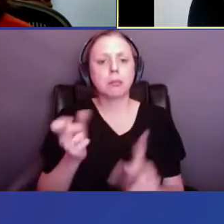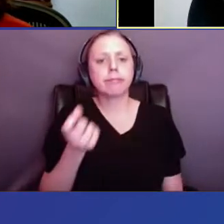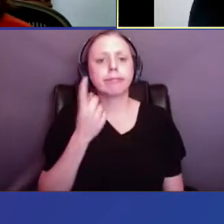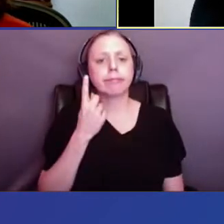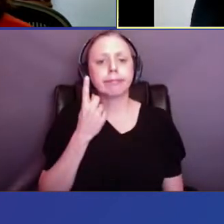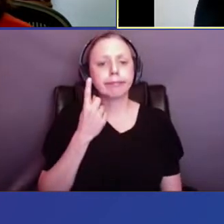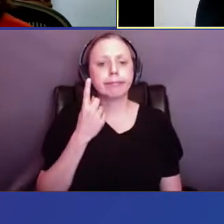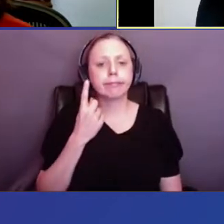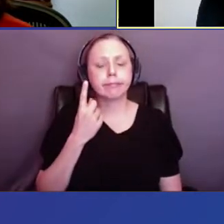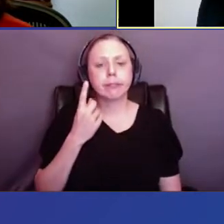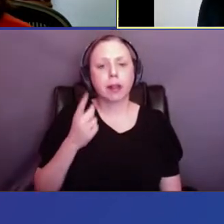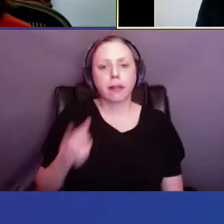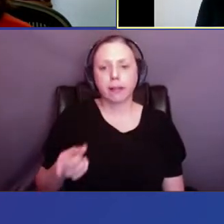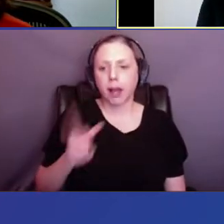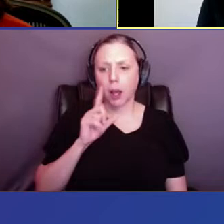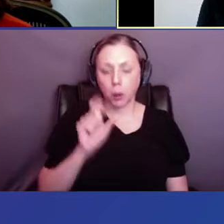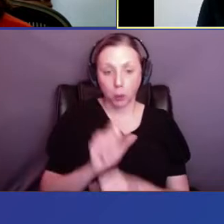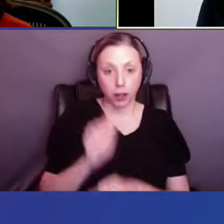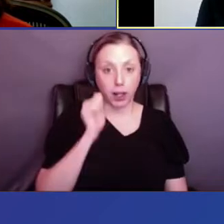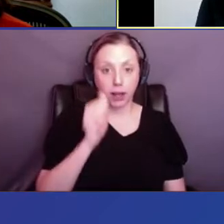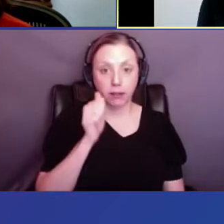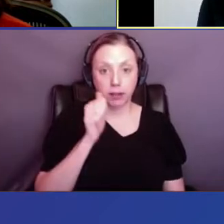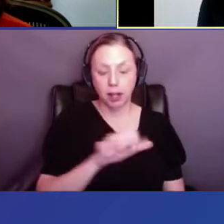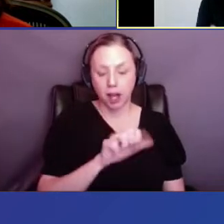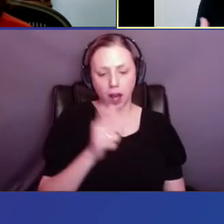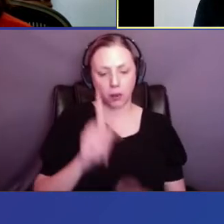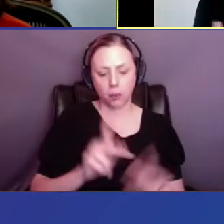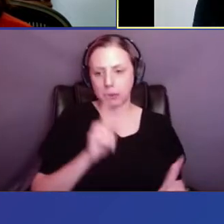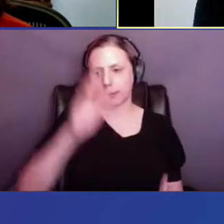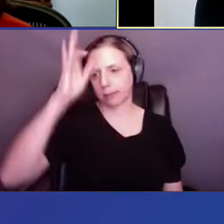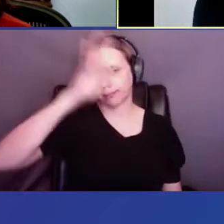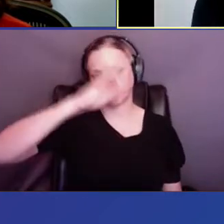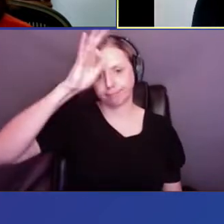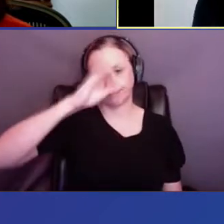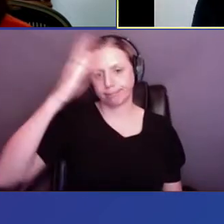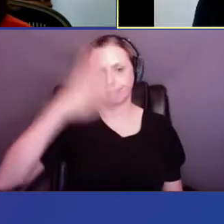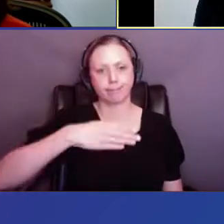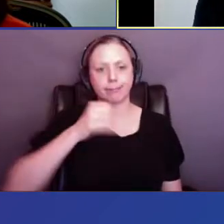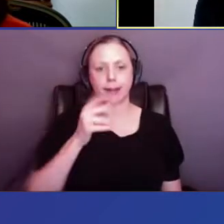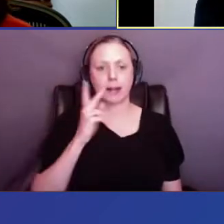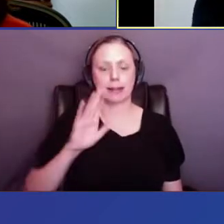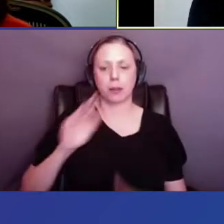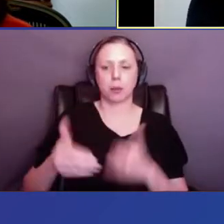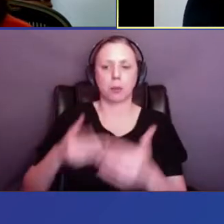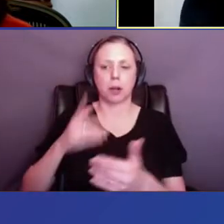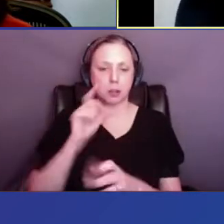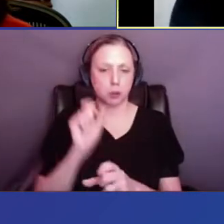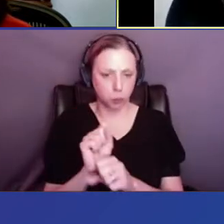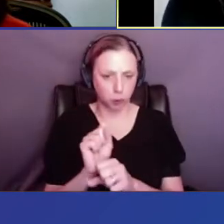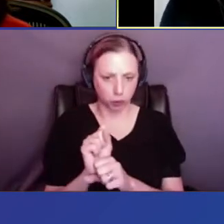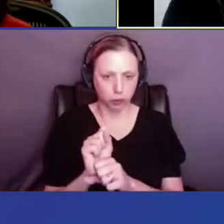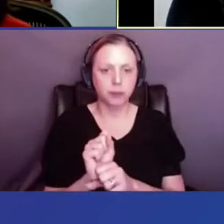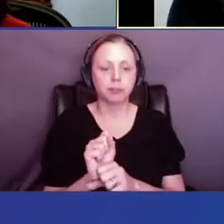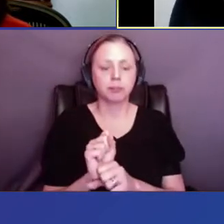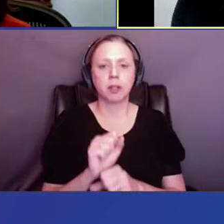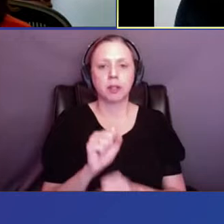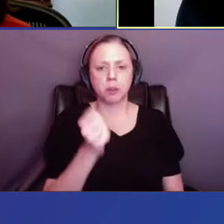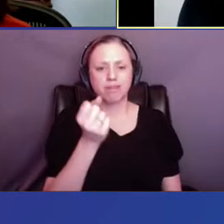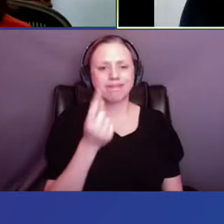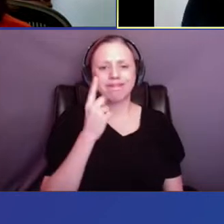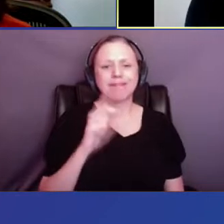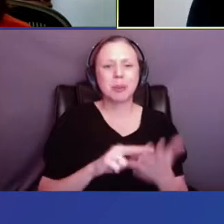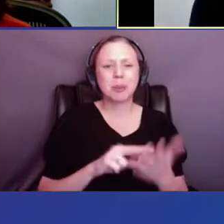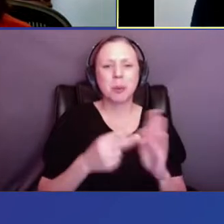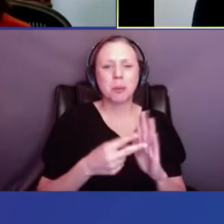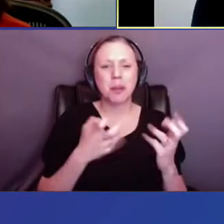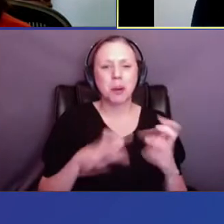that they actually are working each day, and others that they don't see it. So they don't understand it, and therefore they don't